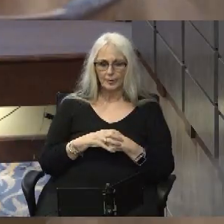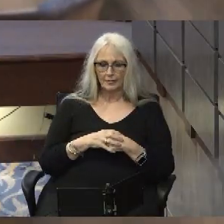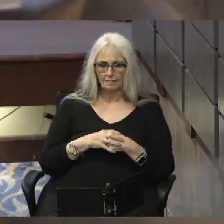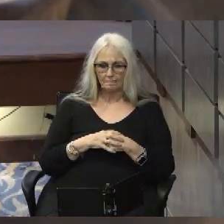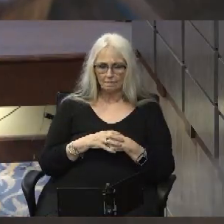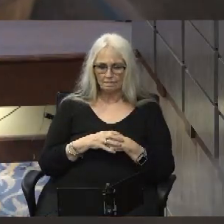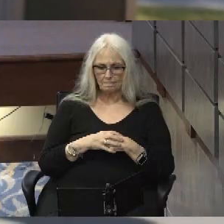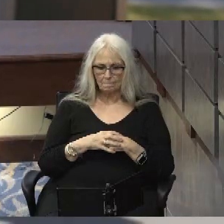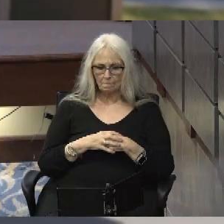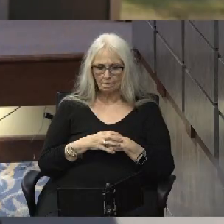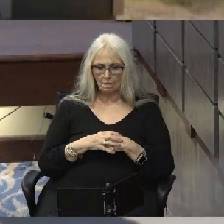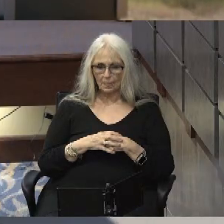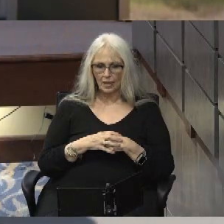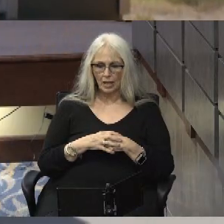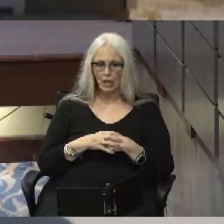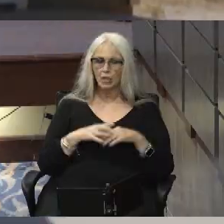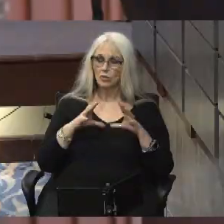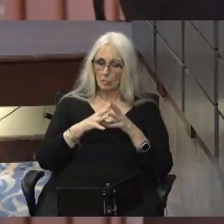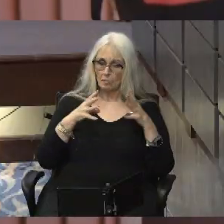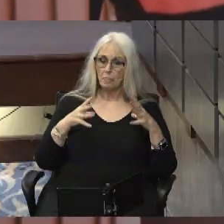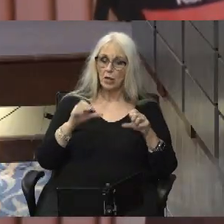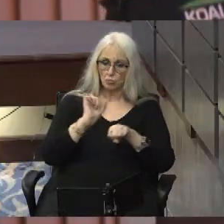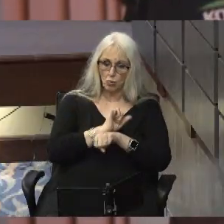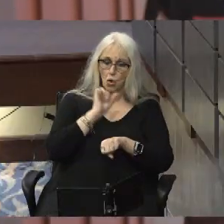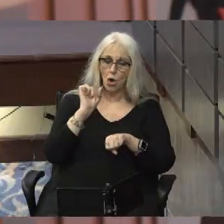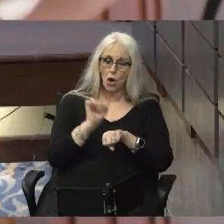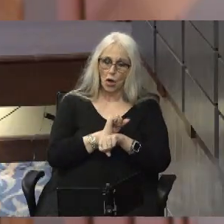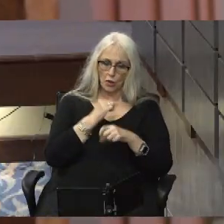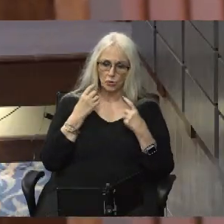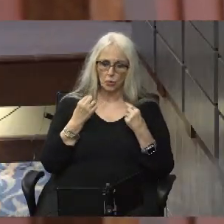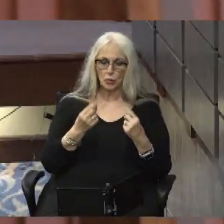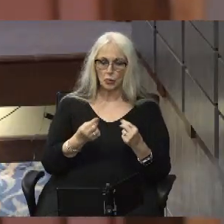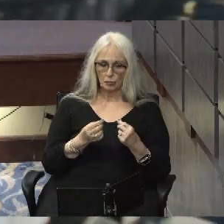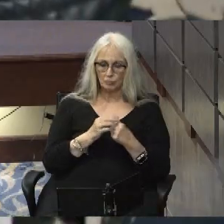goal. There's a lot of work to do, but a lot of it is going to be relational.